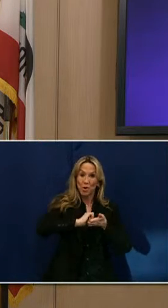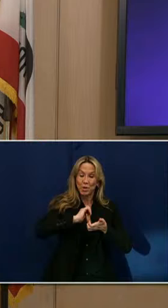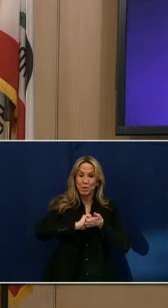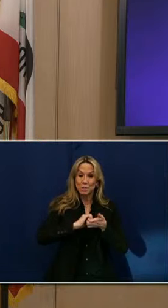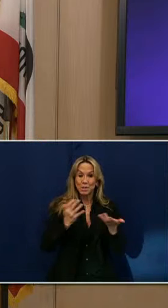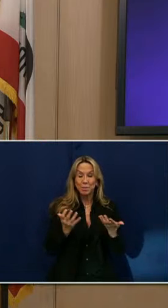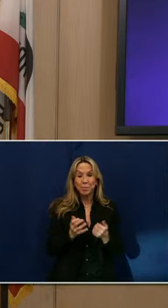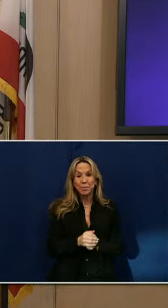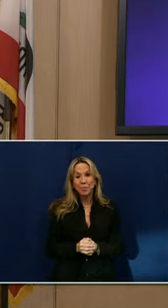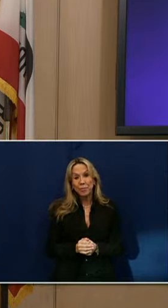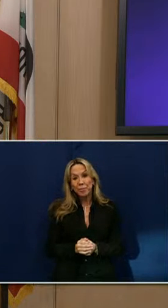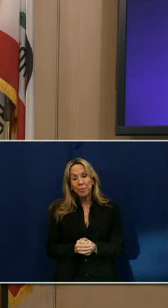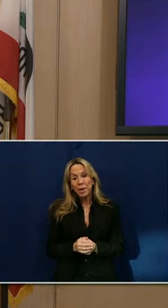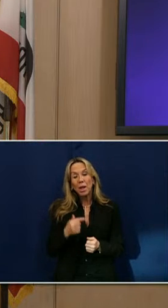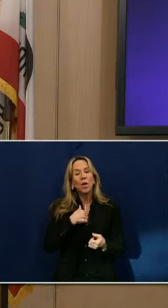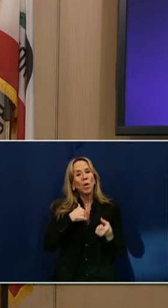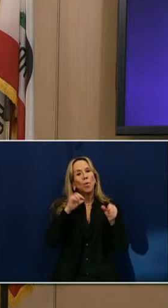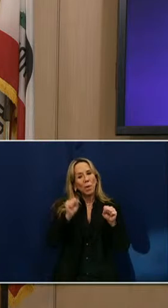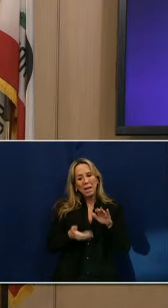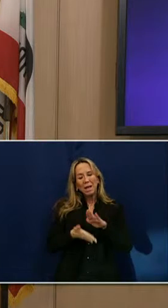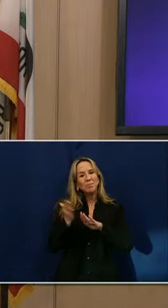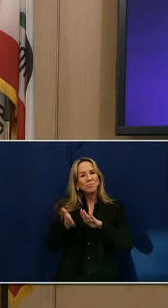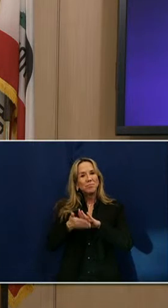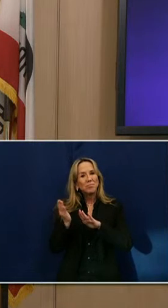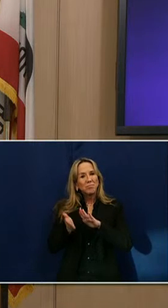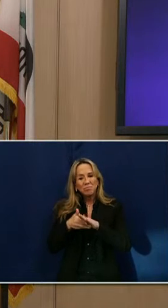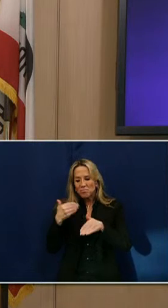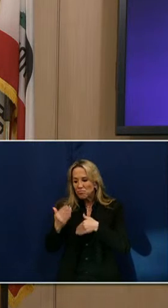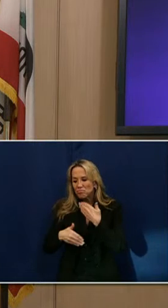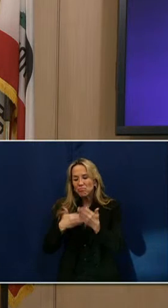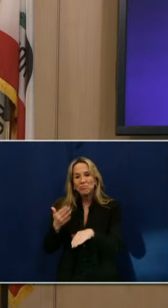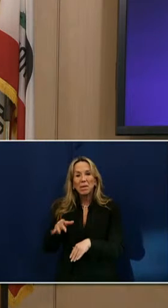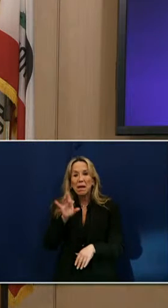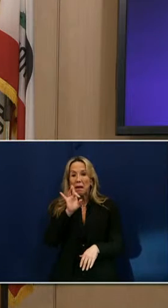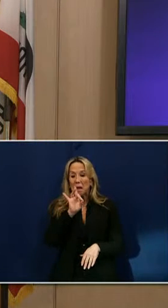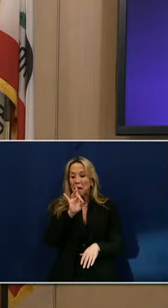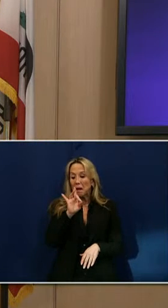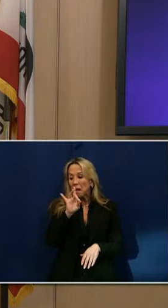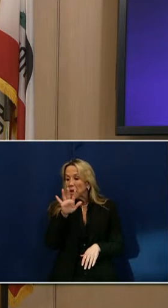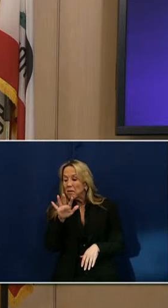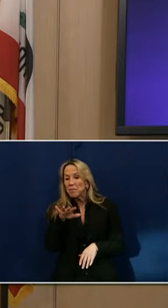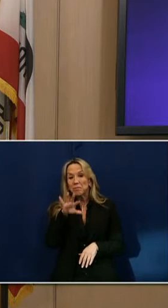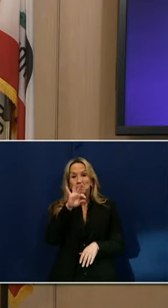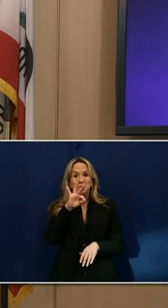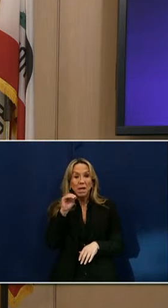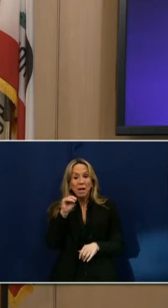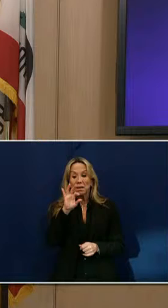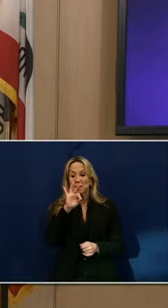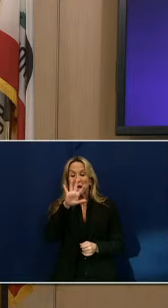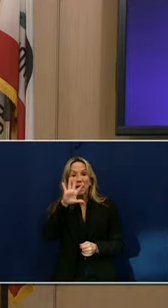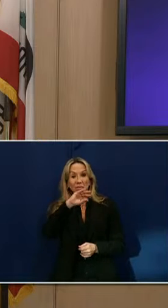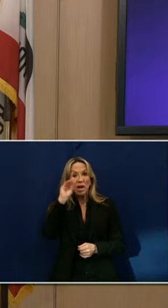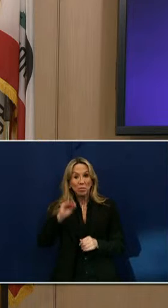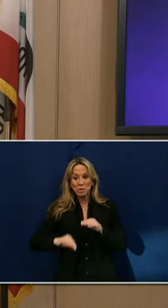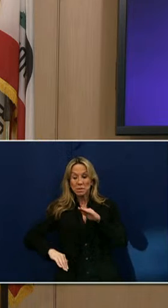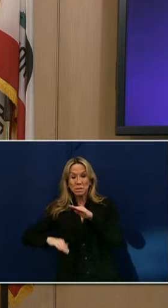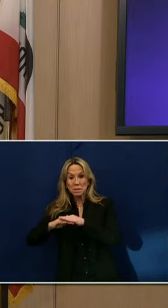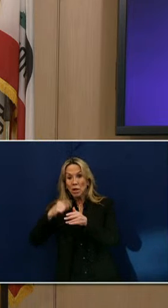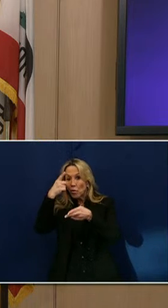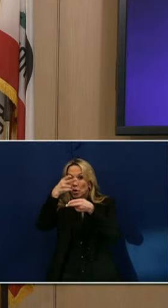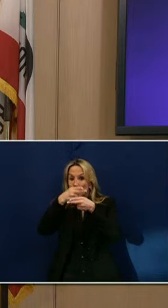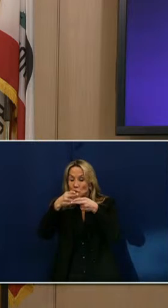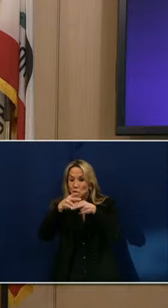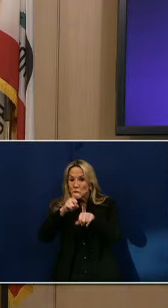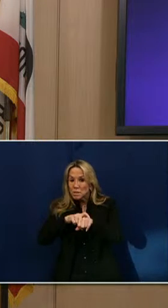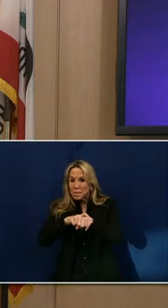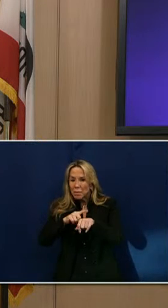that, while we can operate at 85, 90, 95% capacity for the short term,